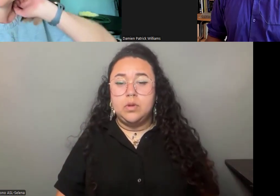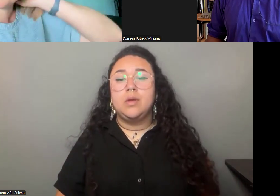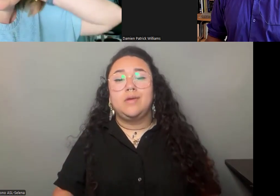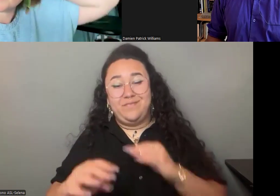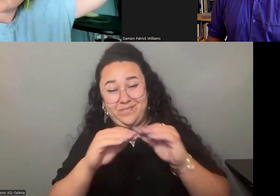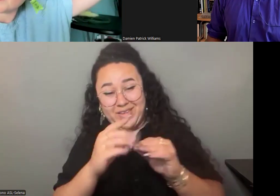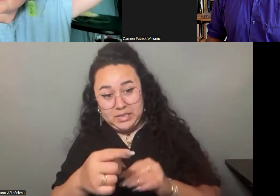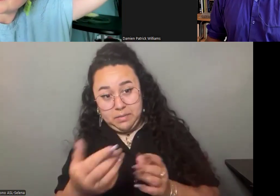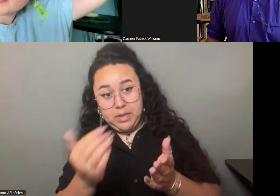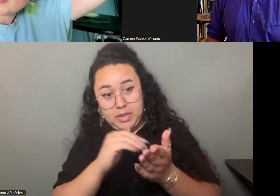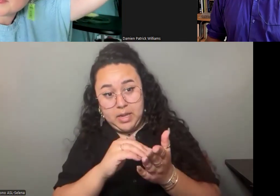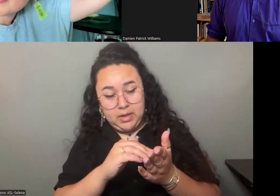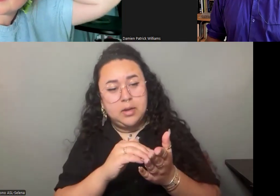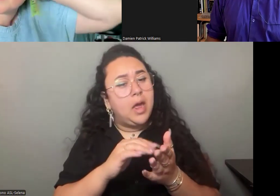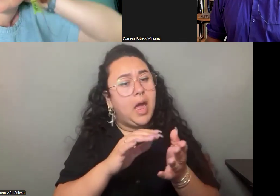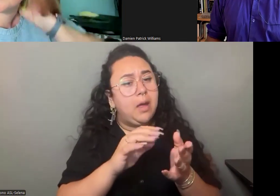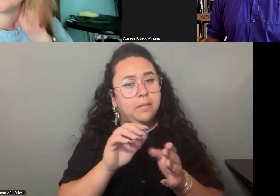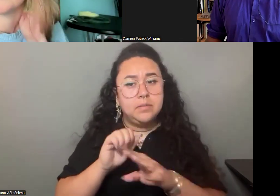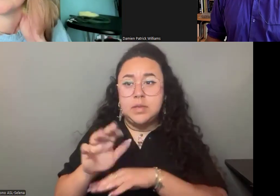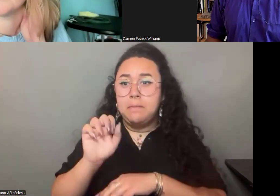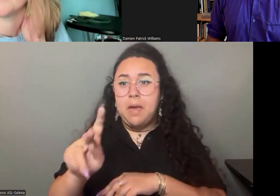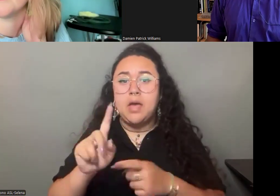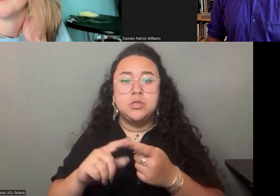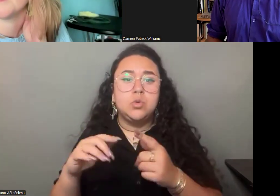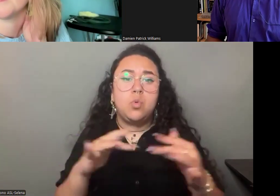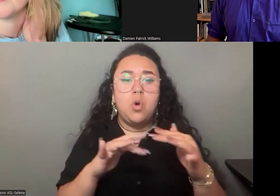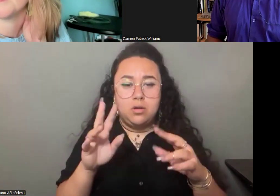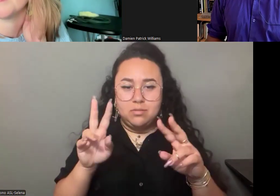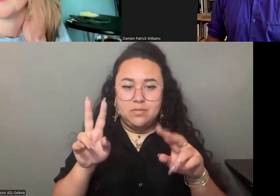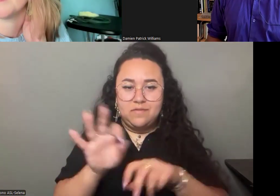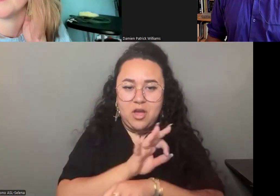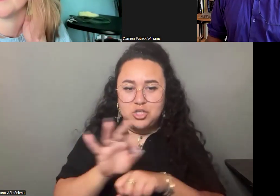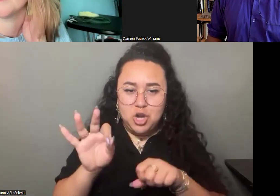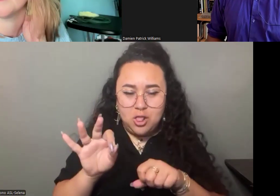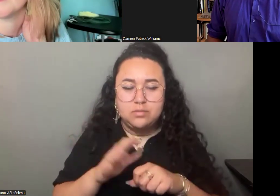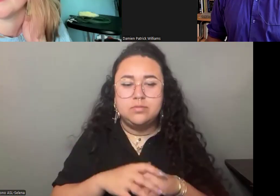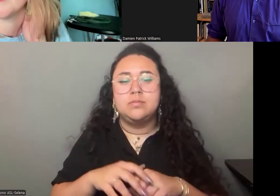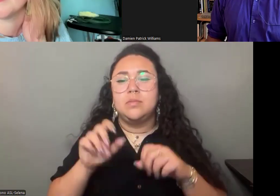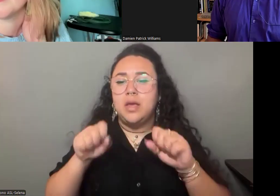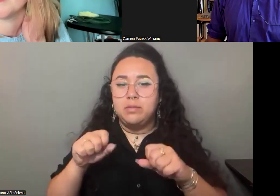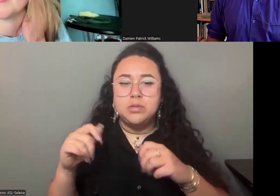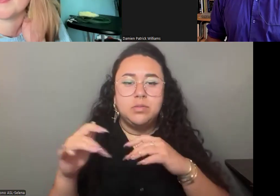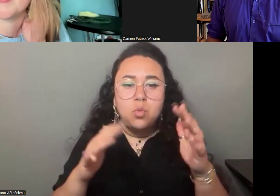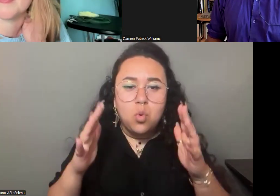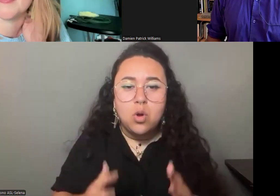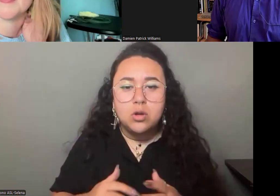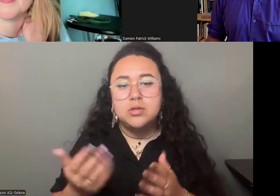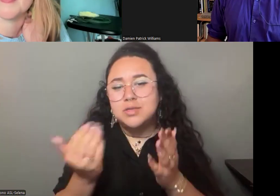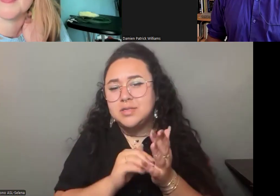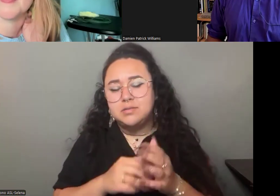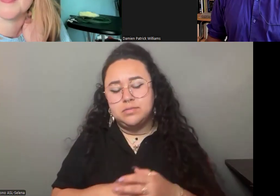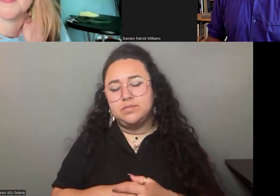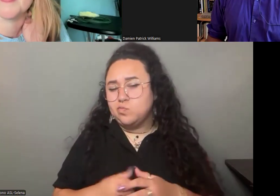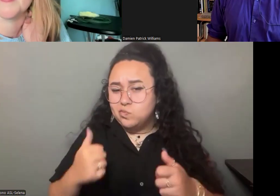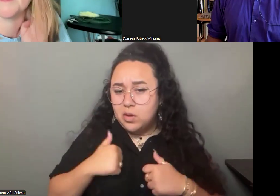in the context of war again, making them able to be war fighters again. And this is why you